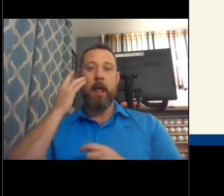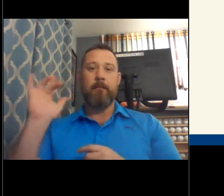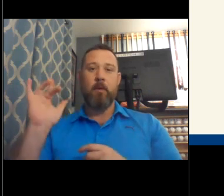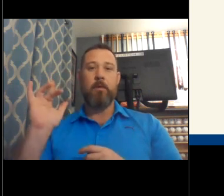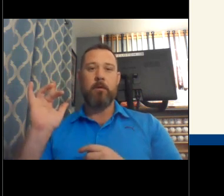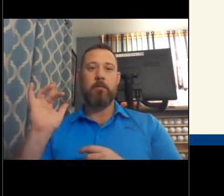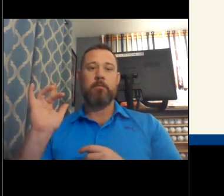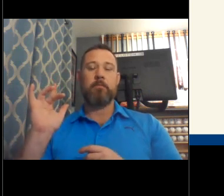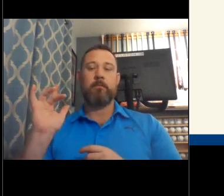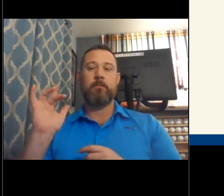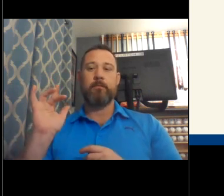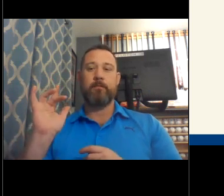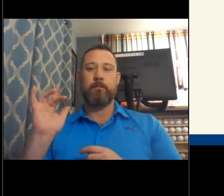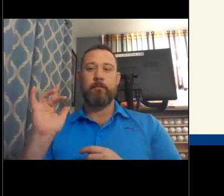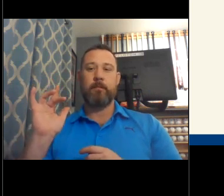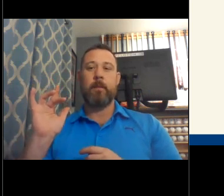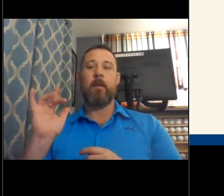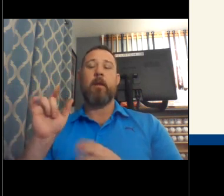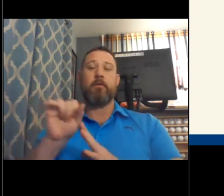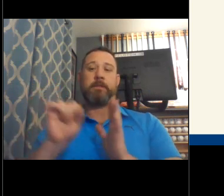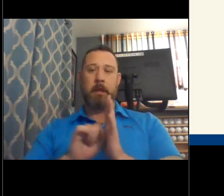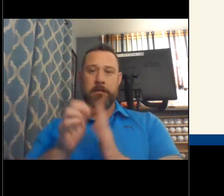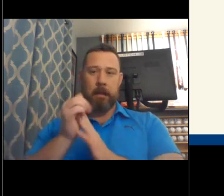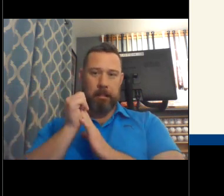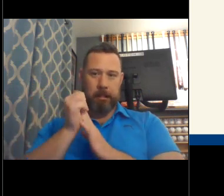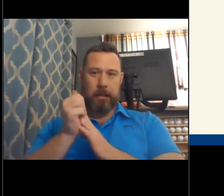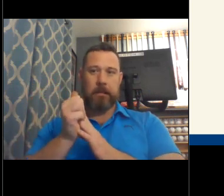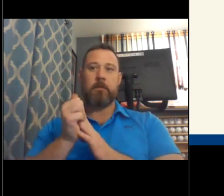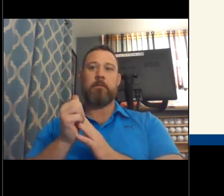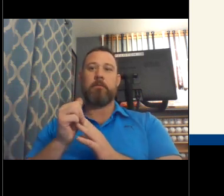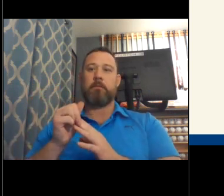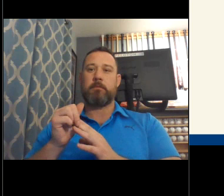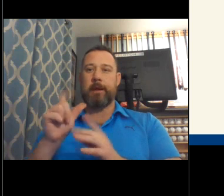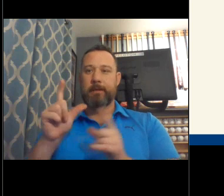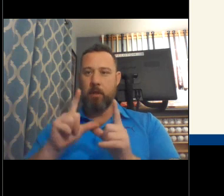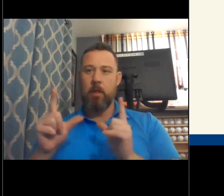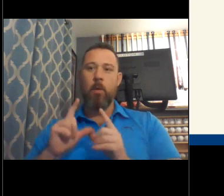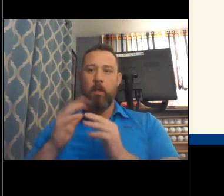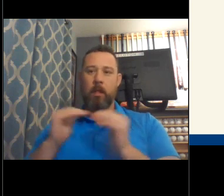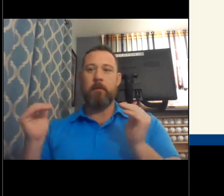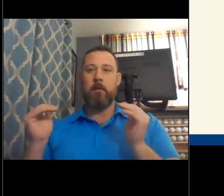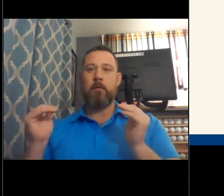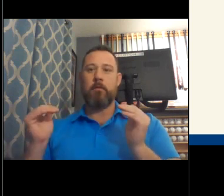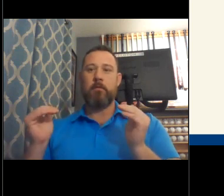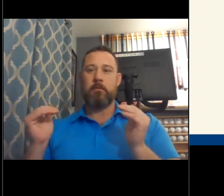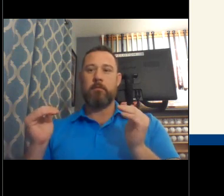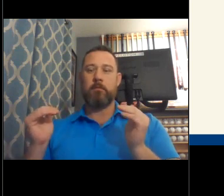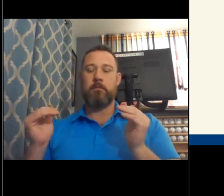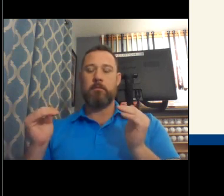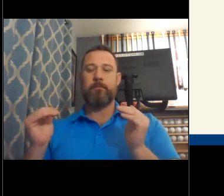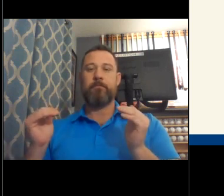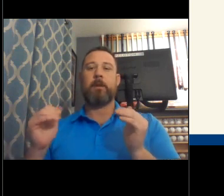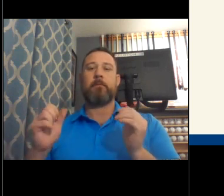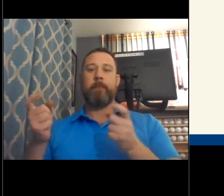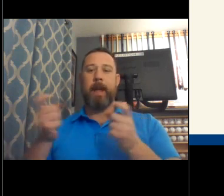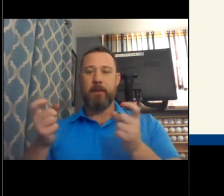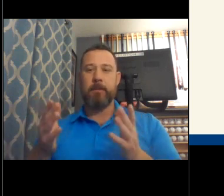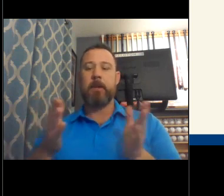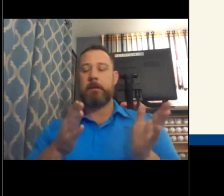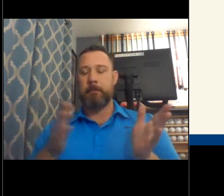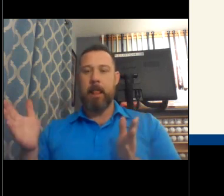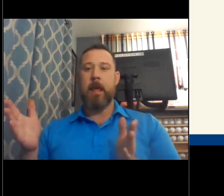that our state is the leader at both the state and local level as far as emergency management and planning, and working